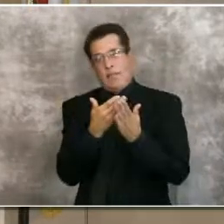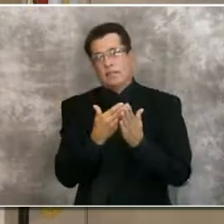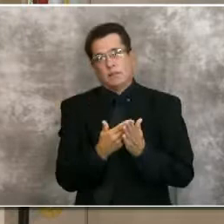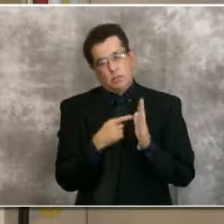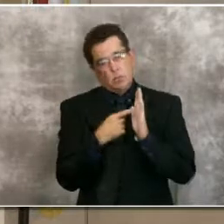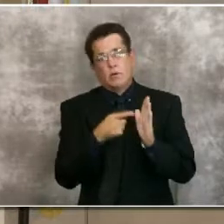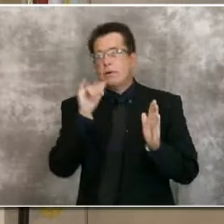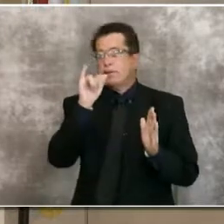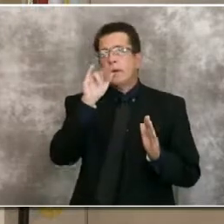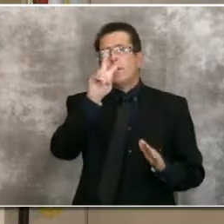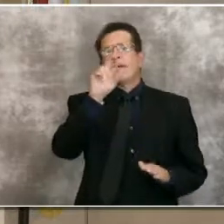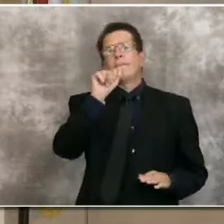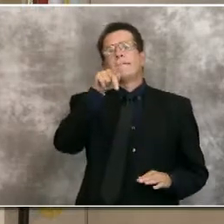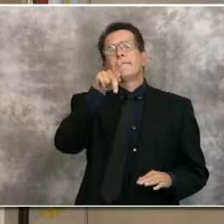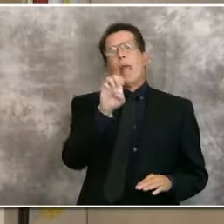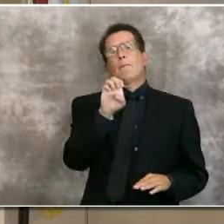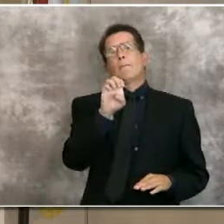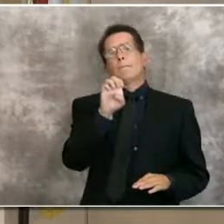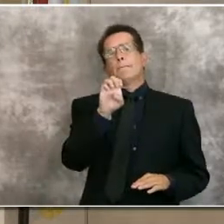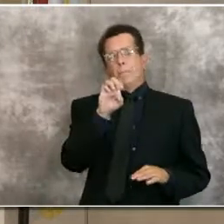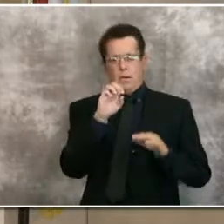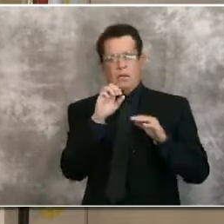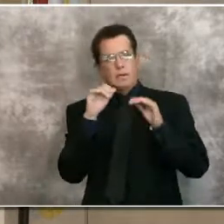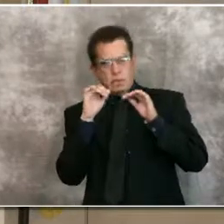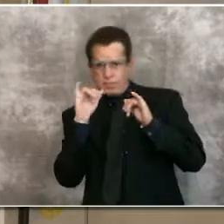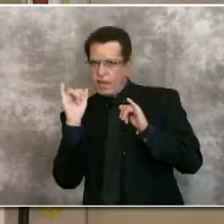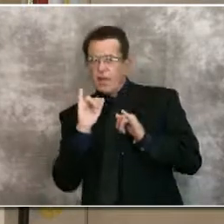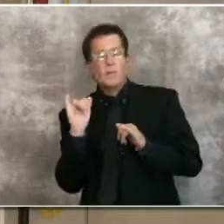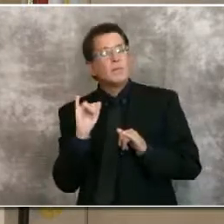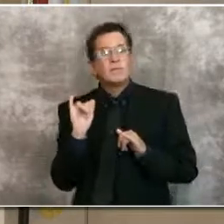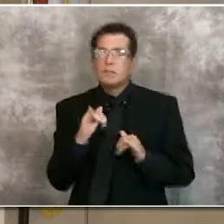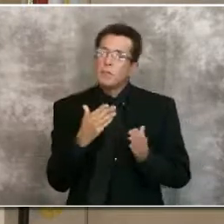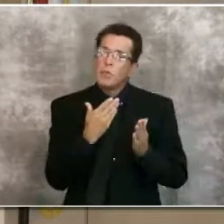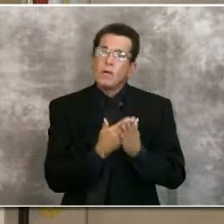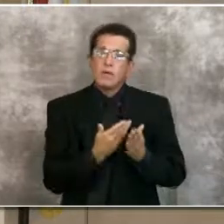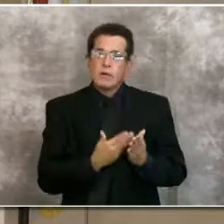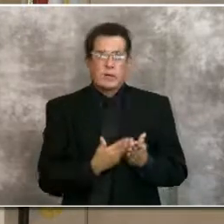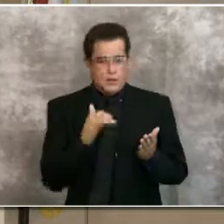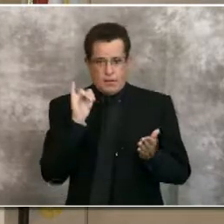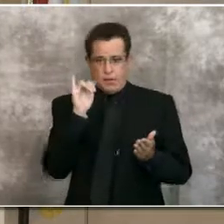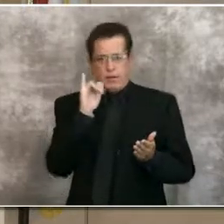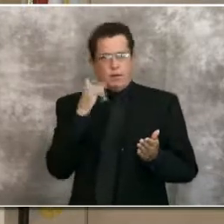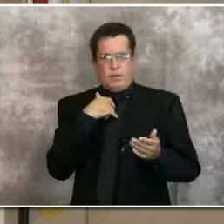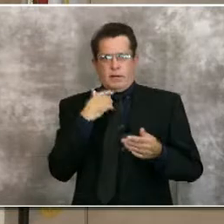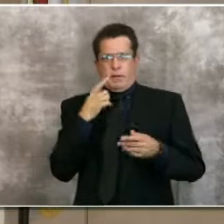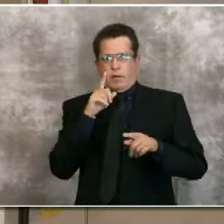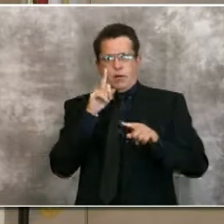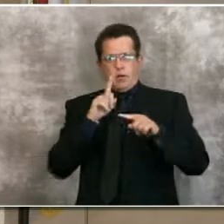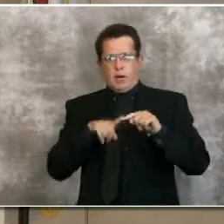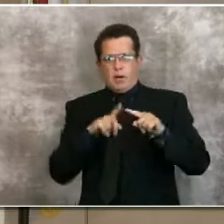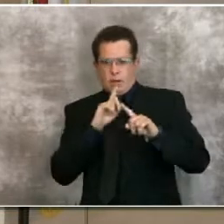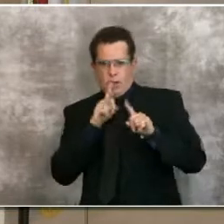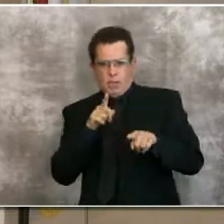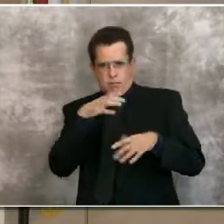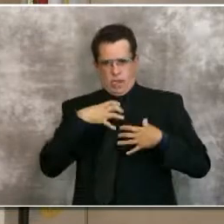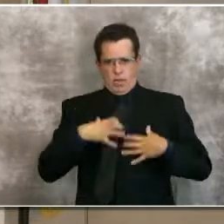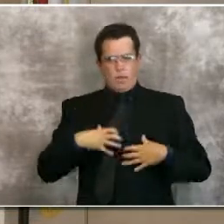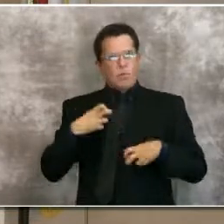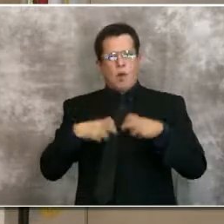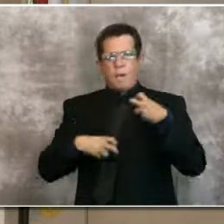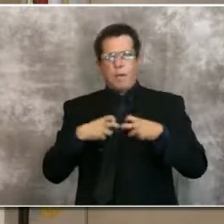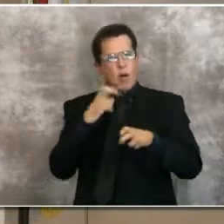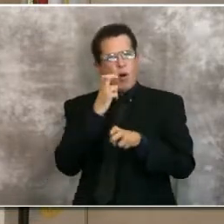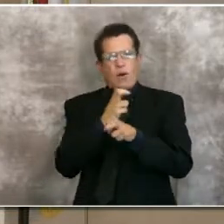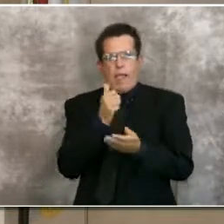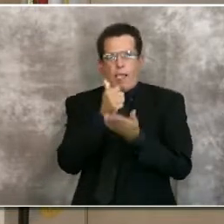true for vaping, not to mention the fact that we would have a hard time distinguishing what type of lung problem you have